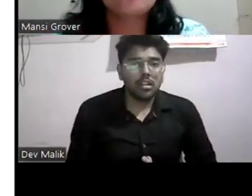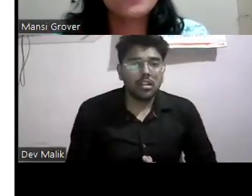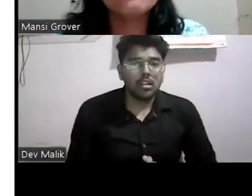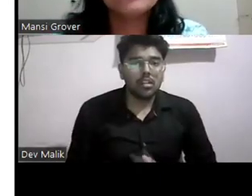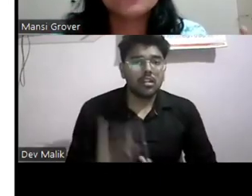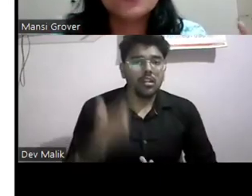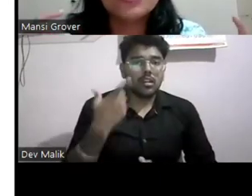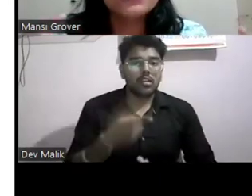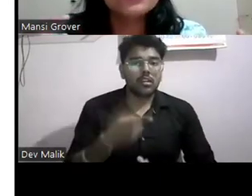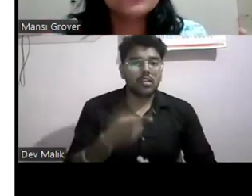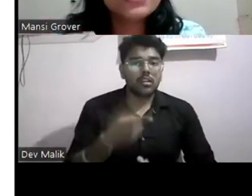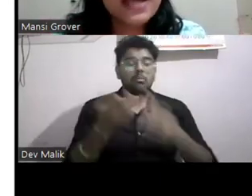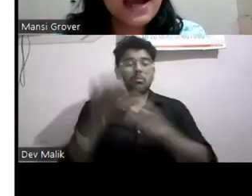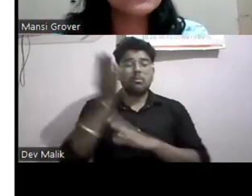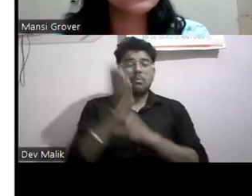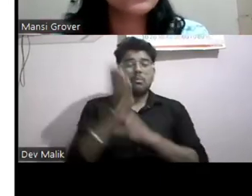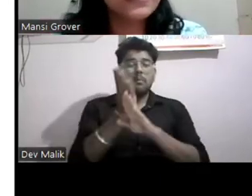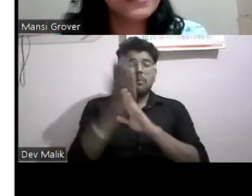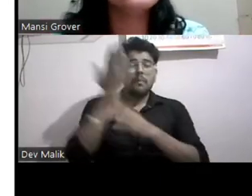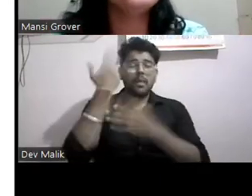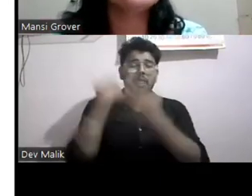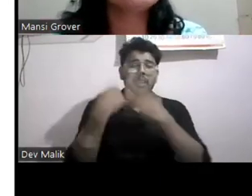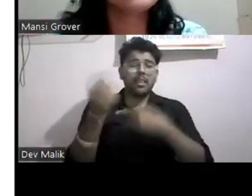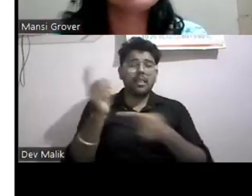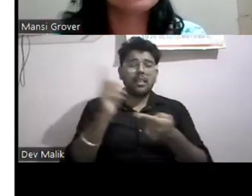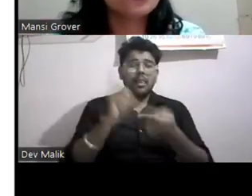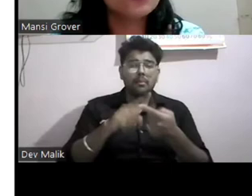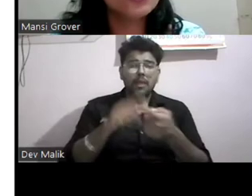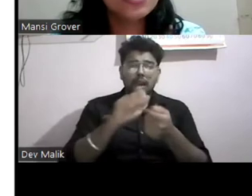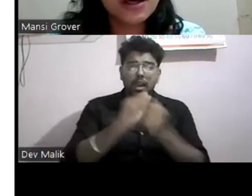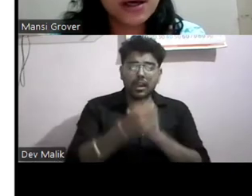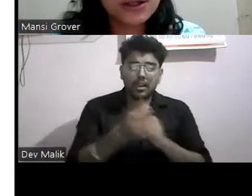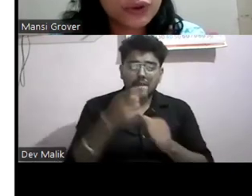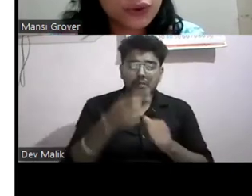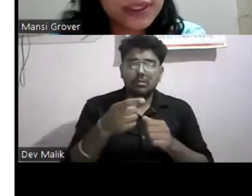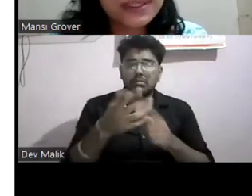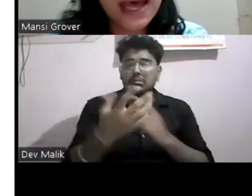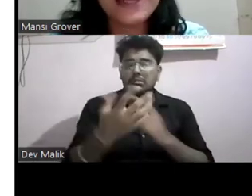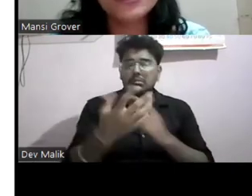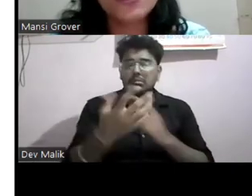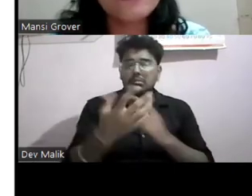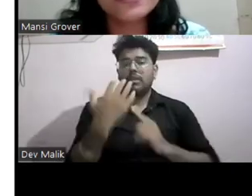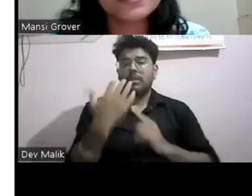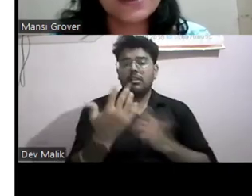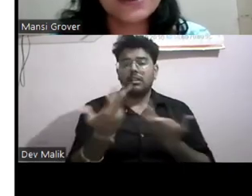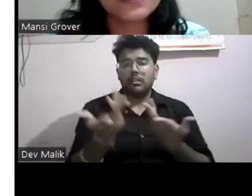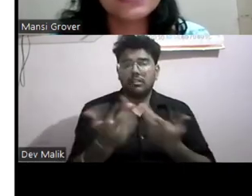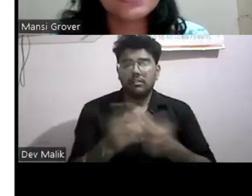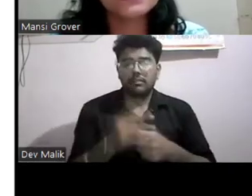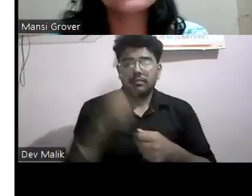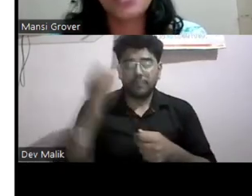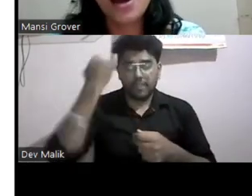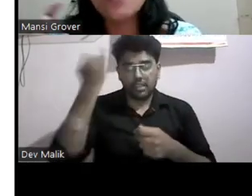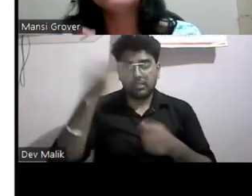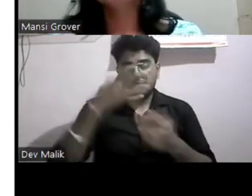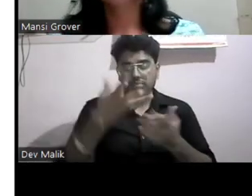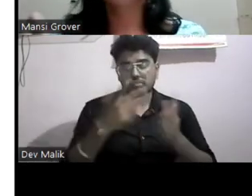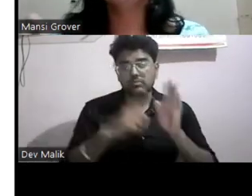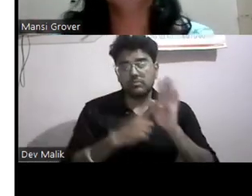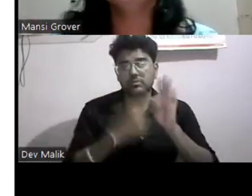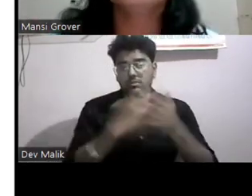kind of trauma, and one could, you know, start looking at these films through this idea of disability studies and